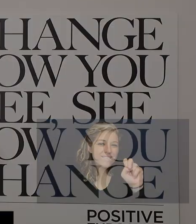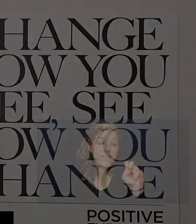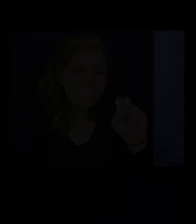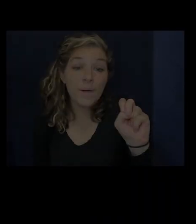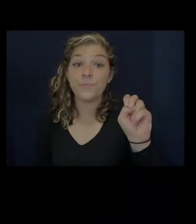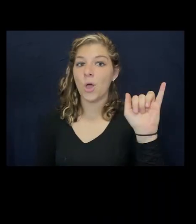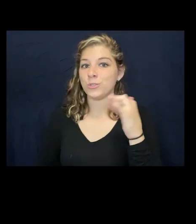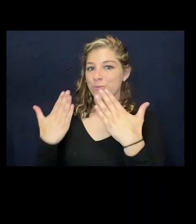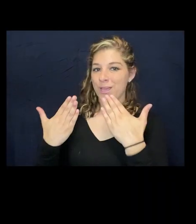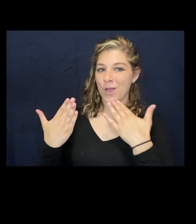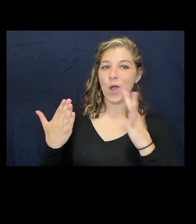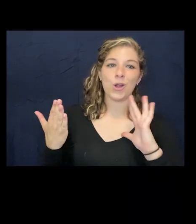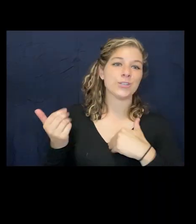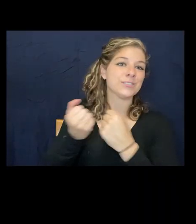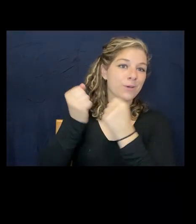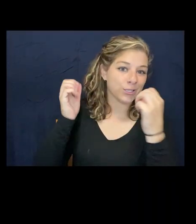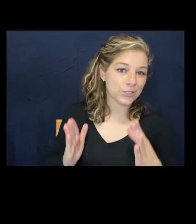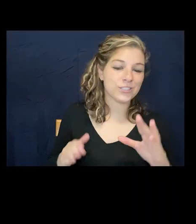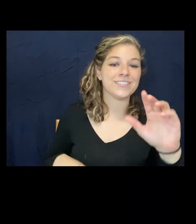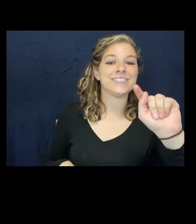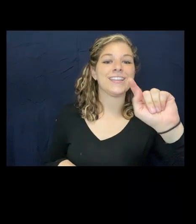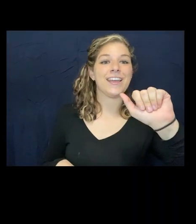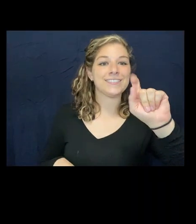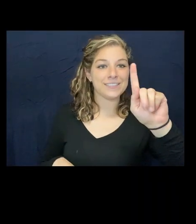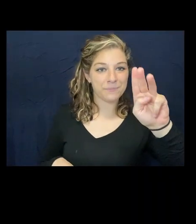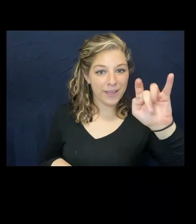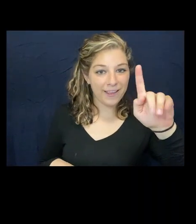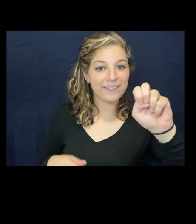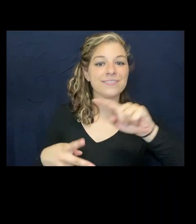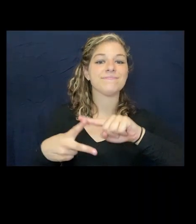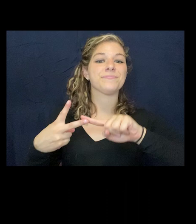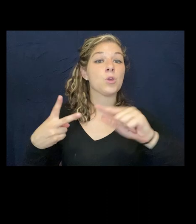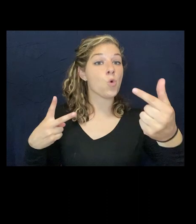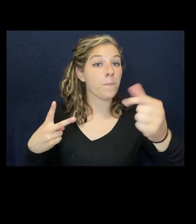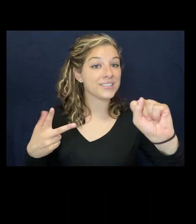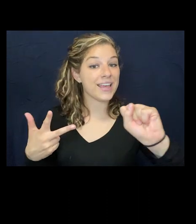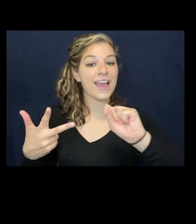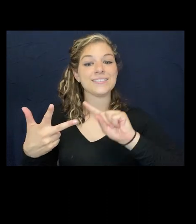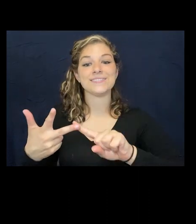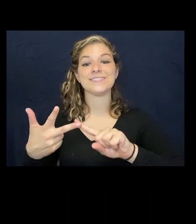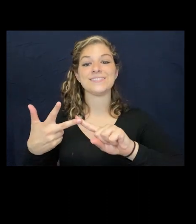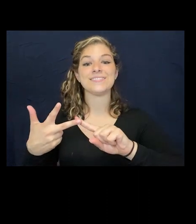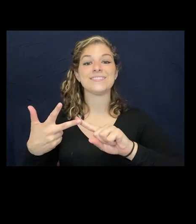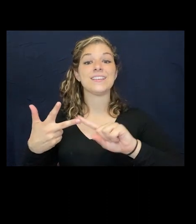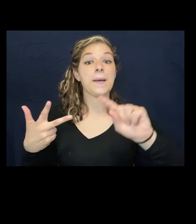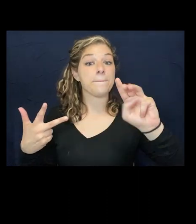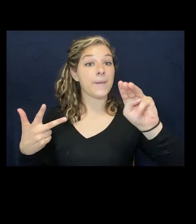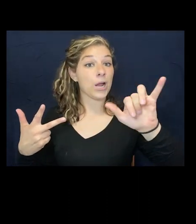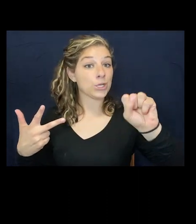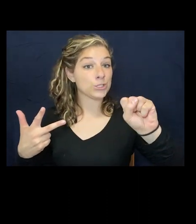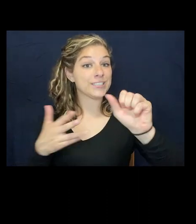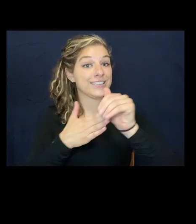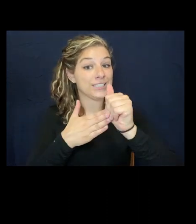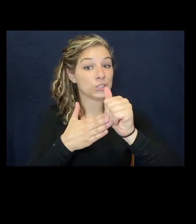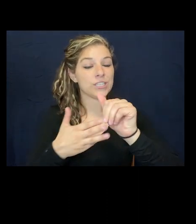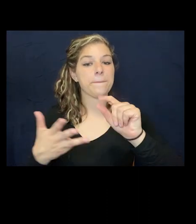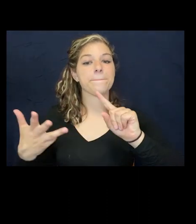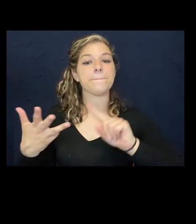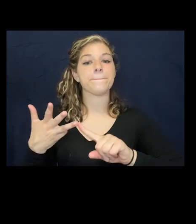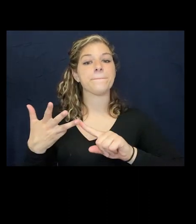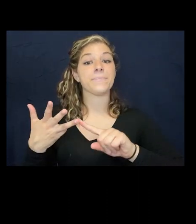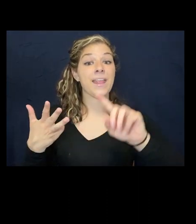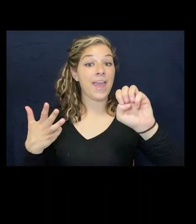love. I also want to thank our generous sponsors, Tastemade, Goldman Sachs, Myers